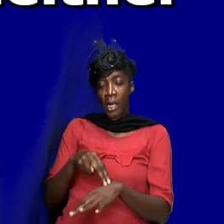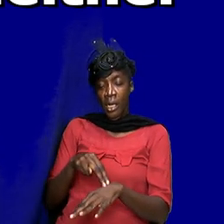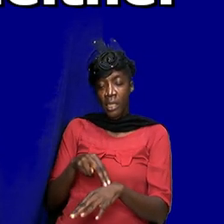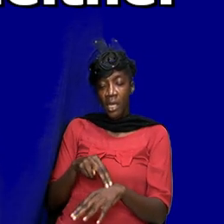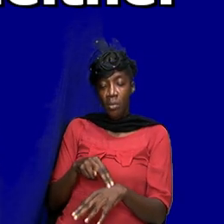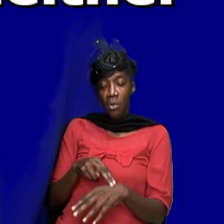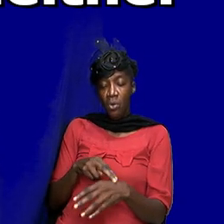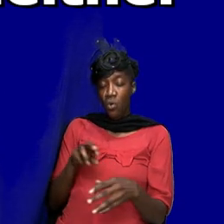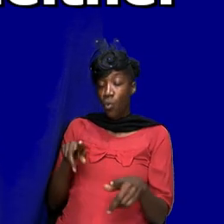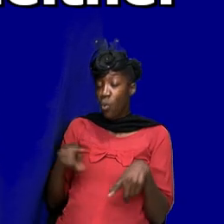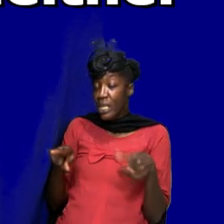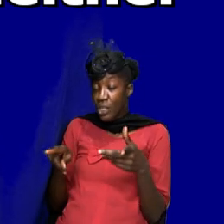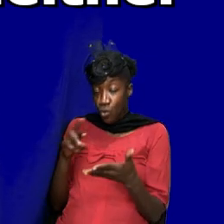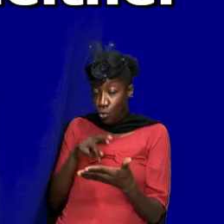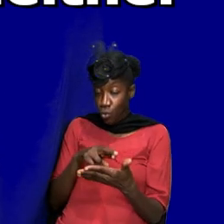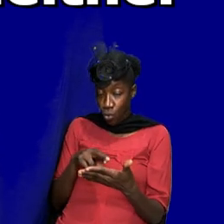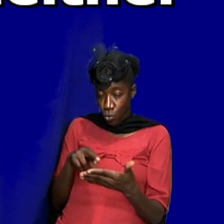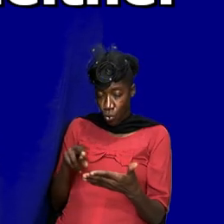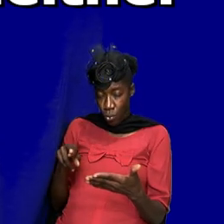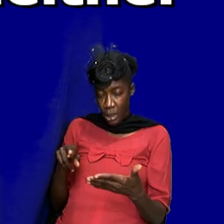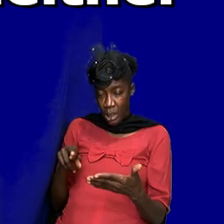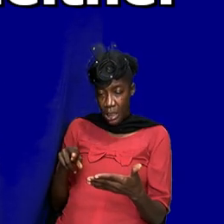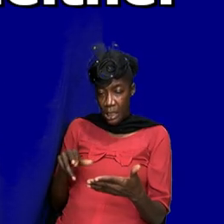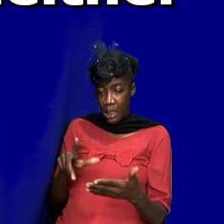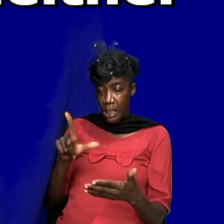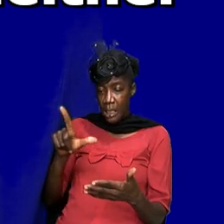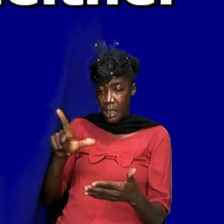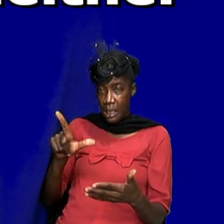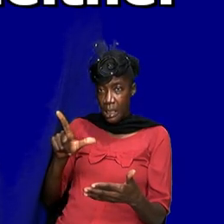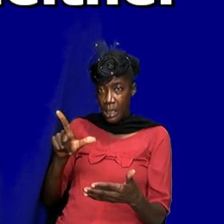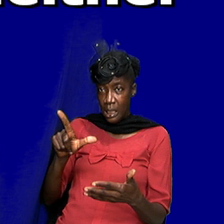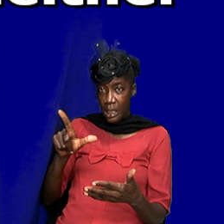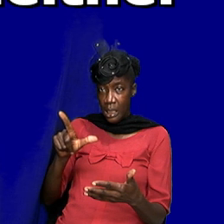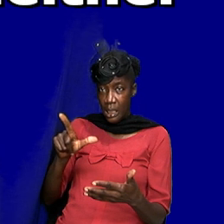we read back in Leviticus,